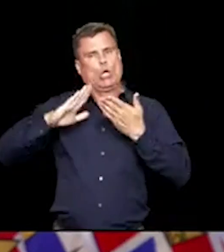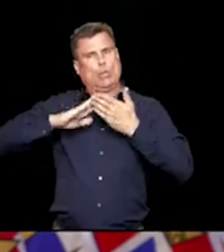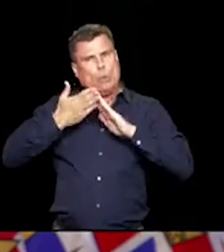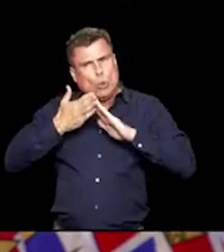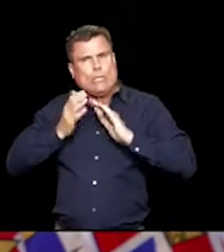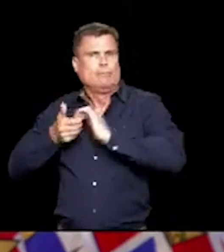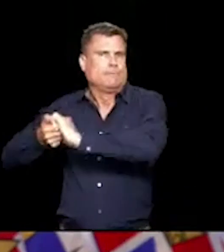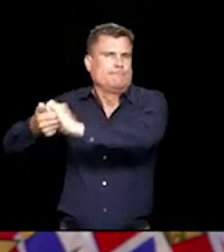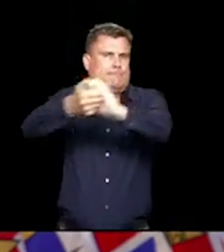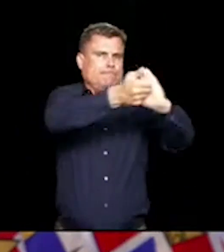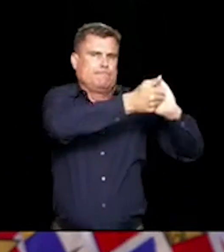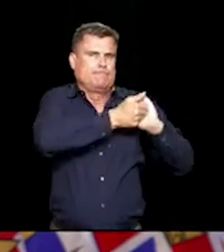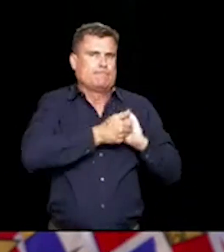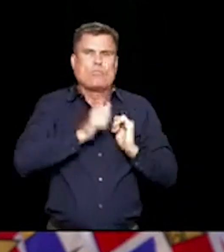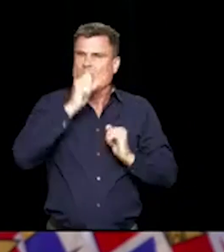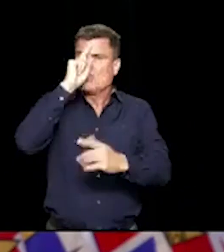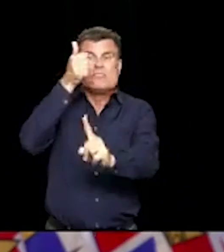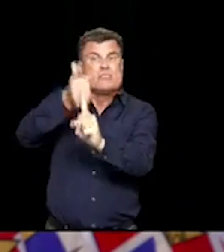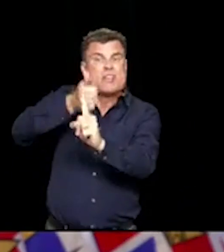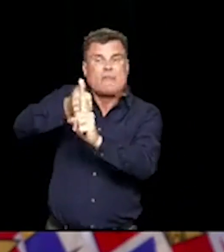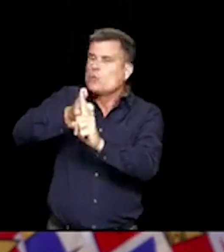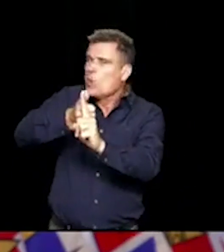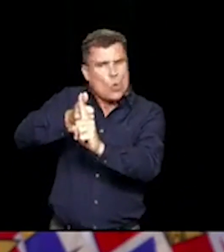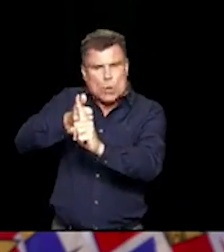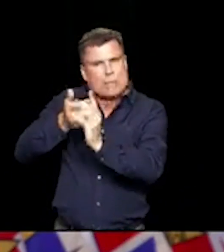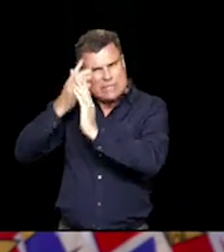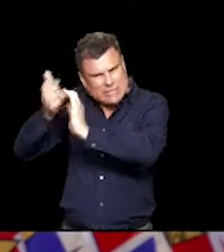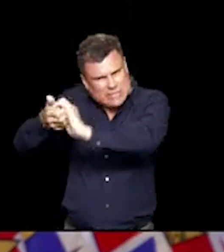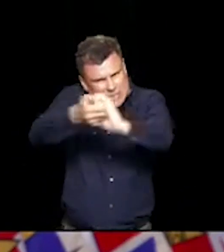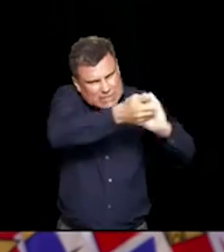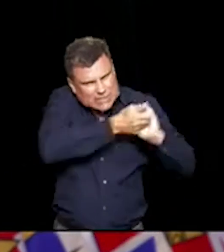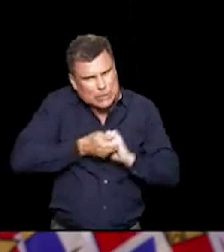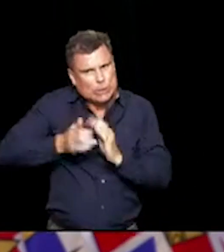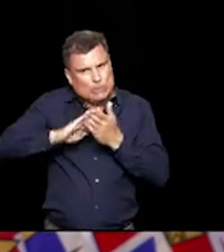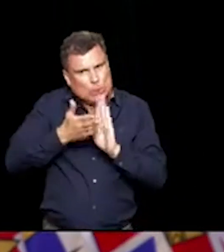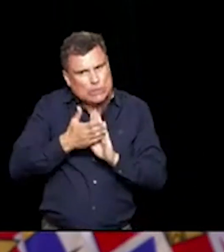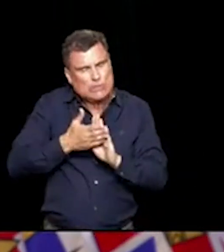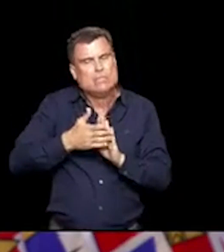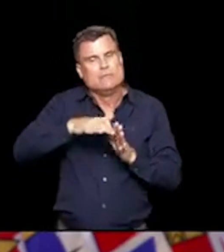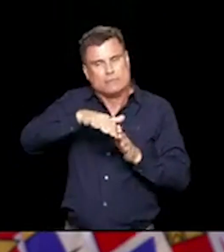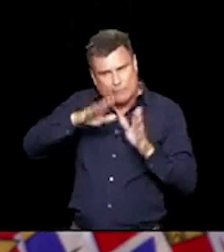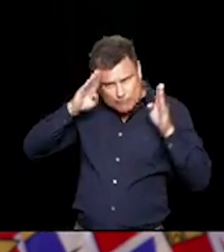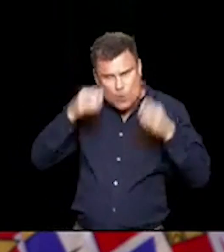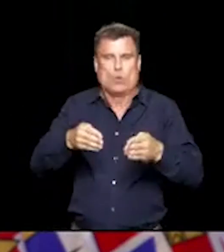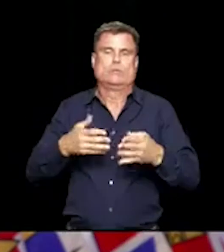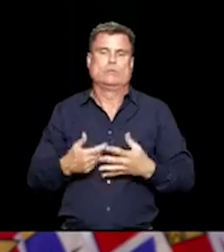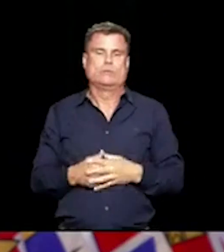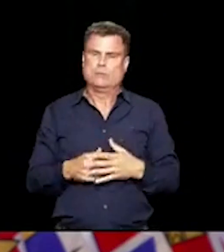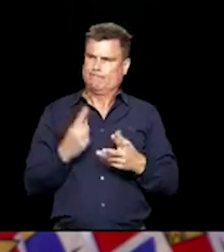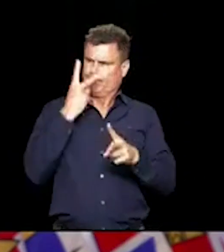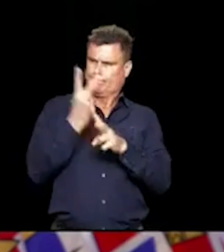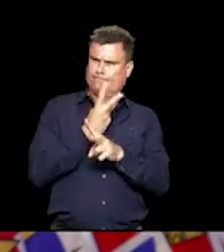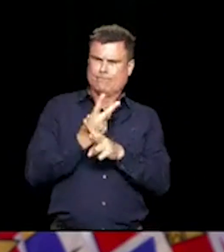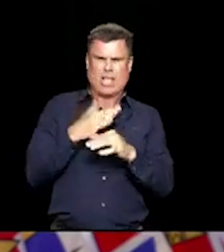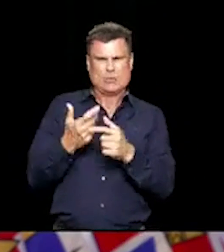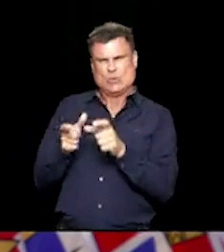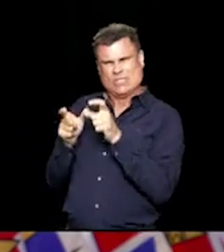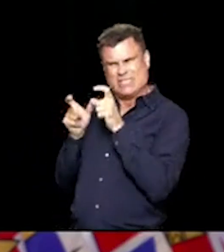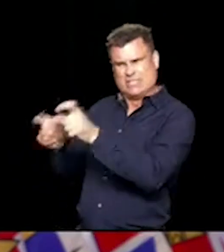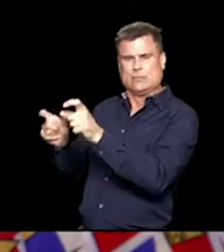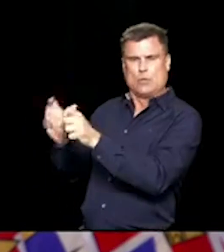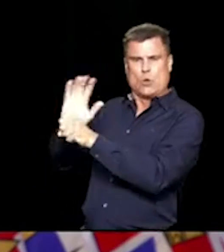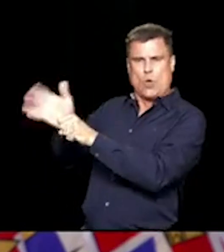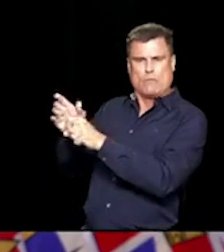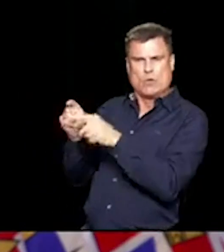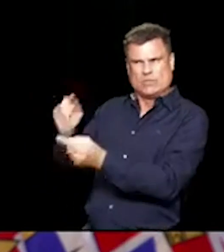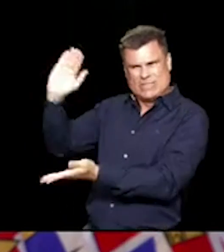these are some of the things that we'll need to put aside for now. And we'll need to focus on the things that we can do to stop the